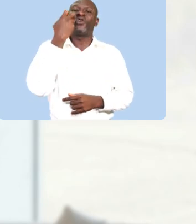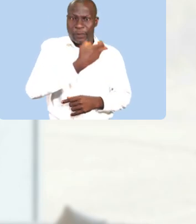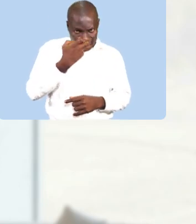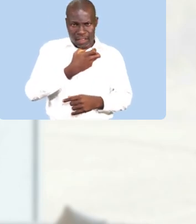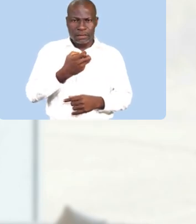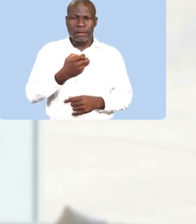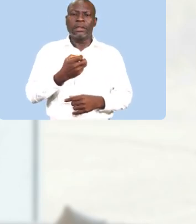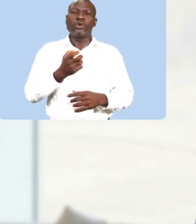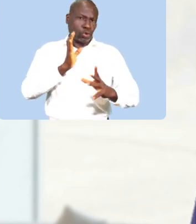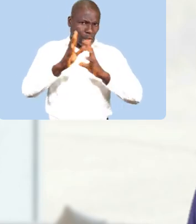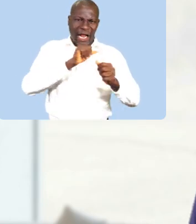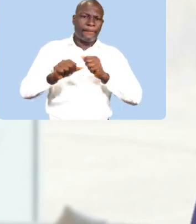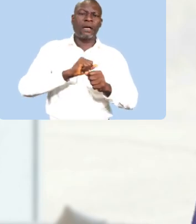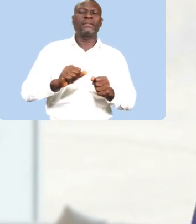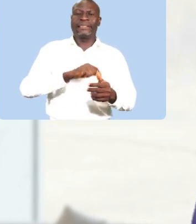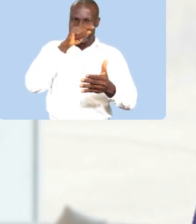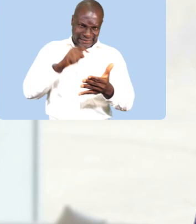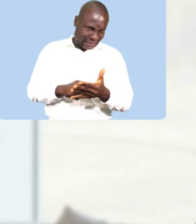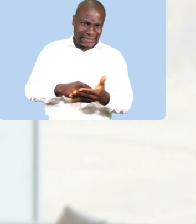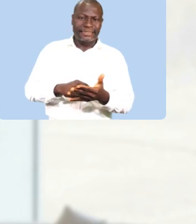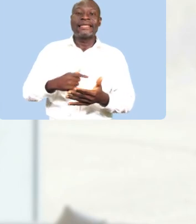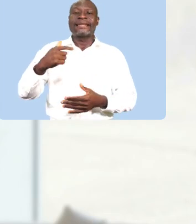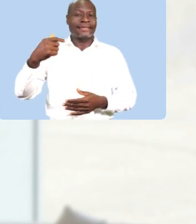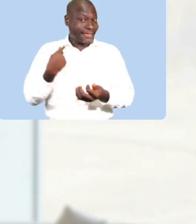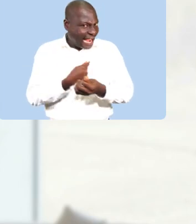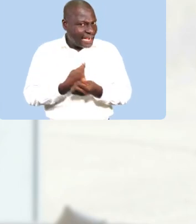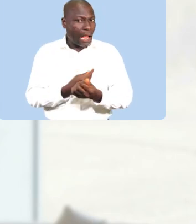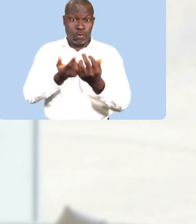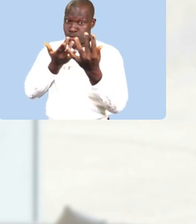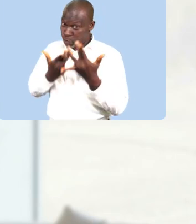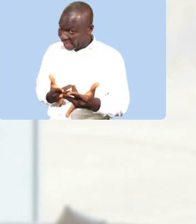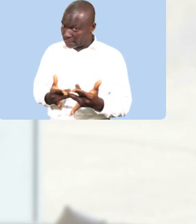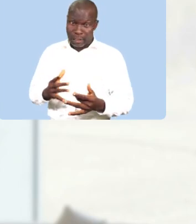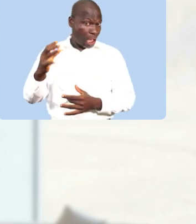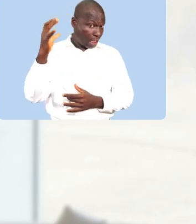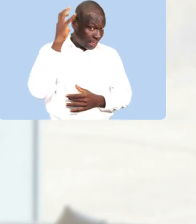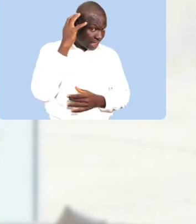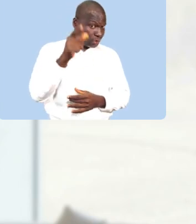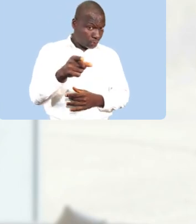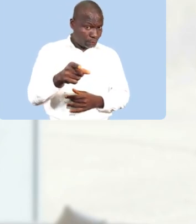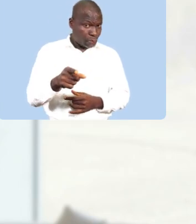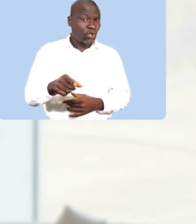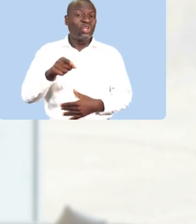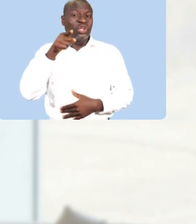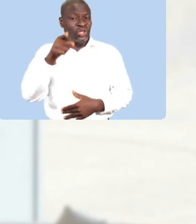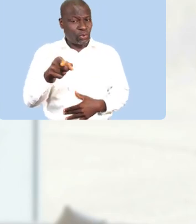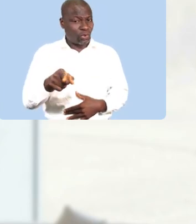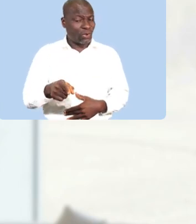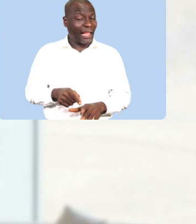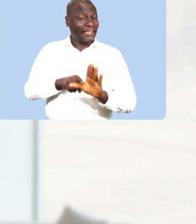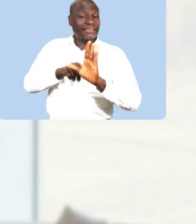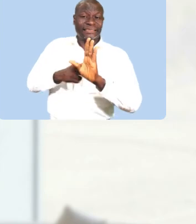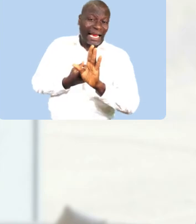nie vice president obetumi aka sa na se wo hyase e de abeslapo yen abeka kire